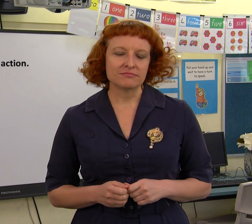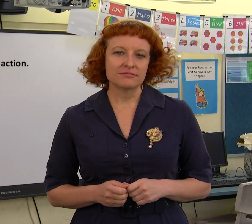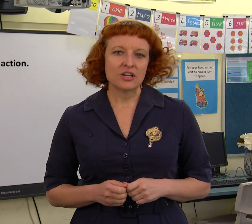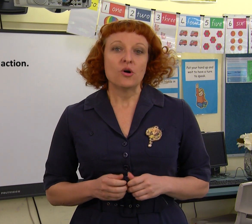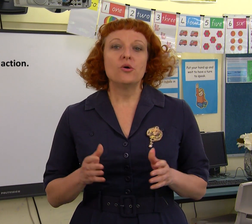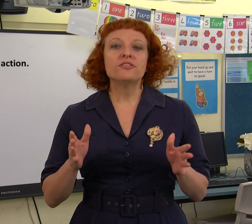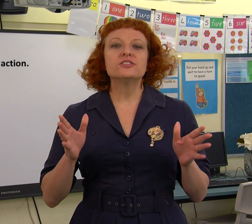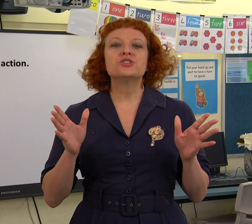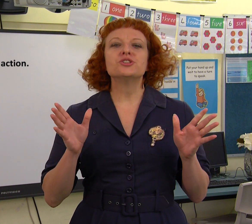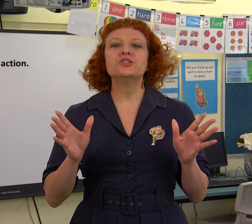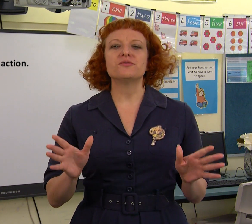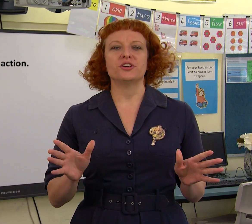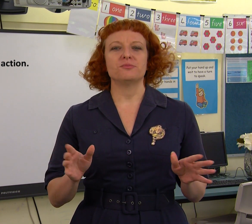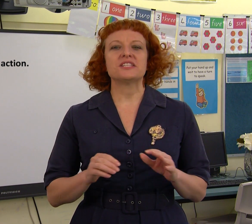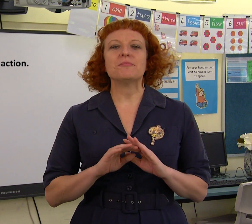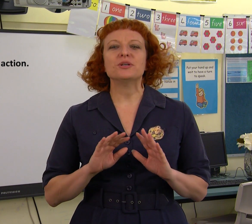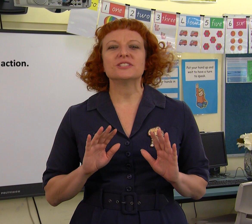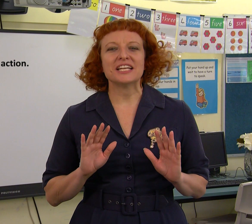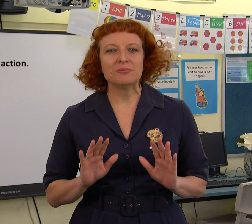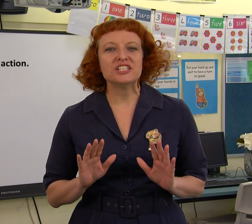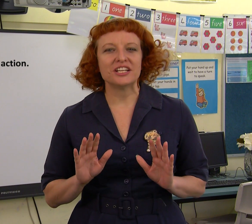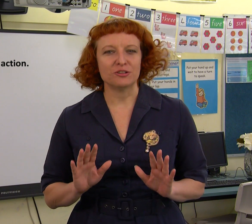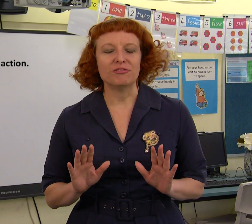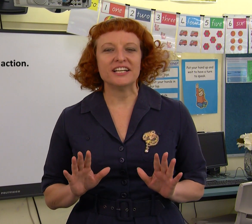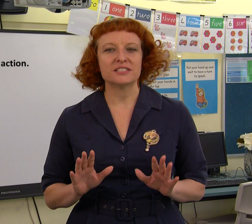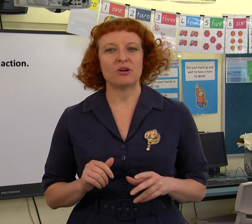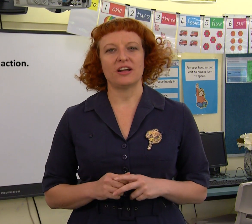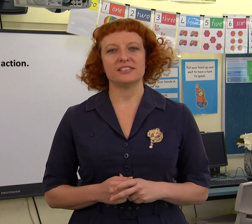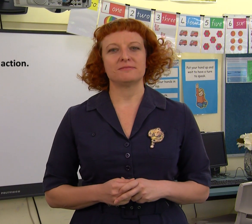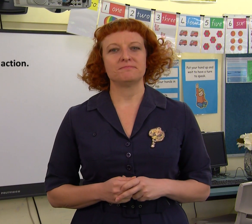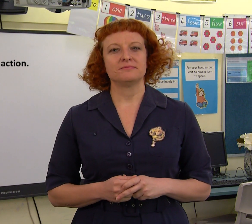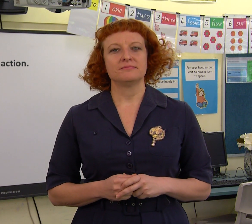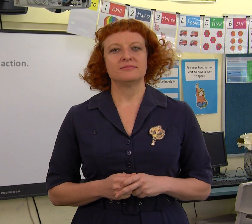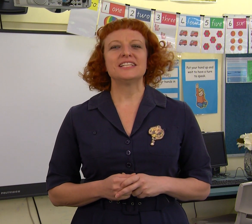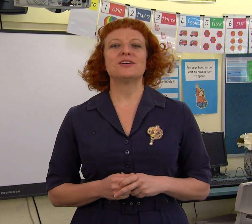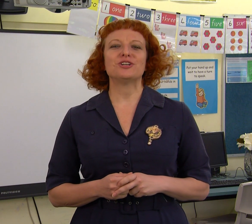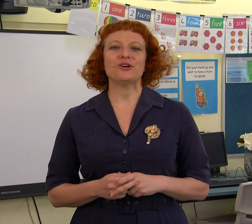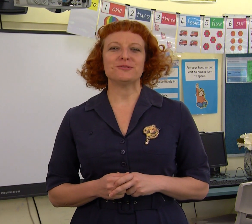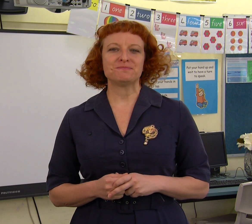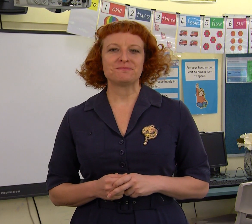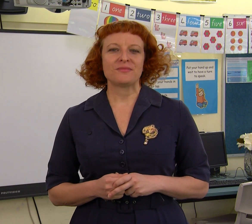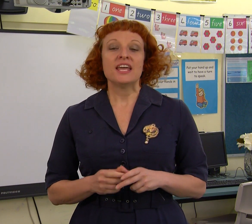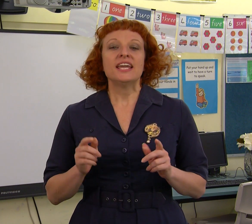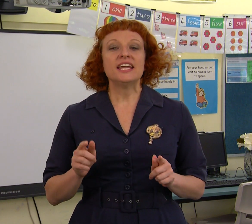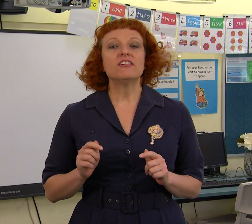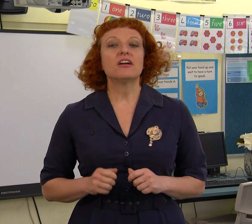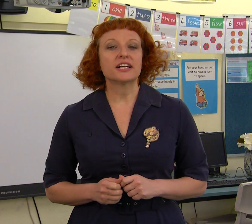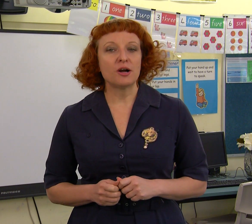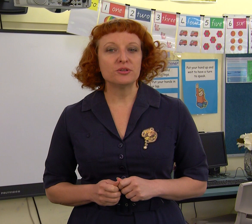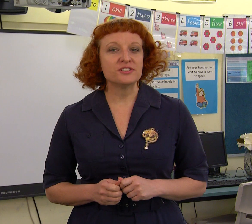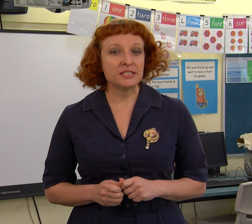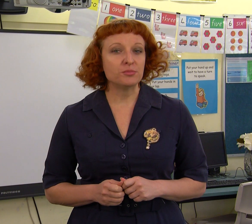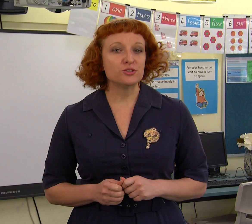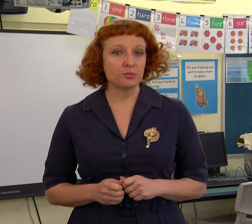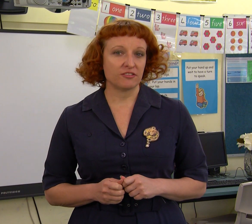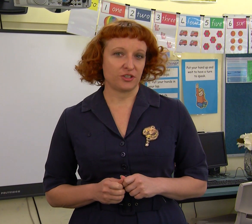action. Authors choose verbs that build an image in the reader's mind. Let's have a go. Here are a